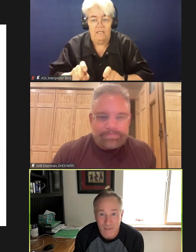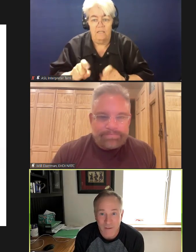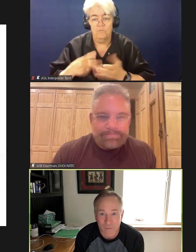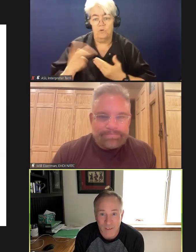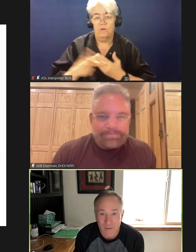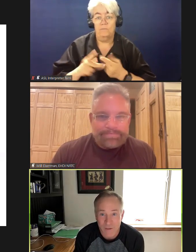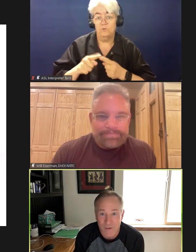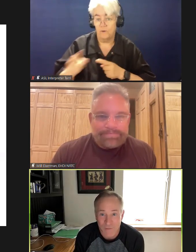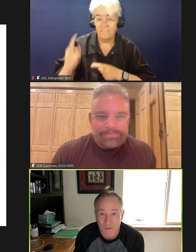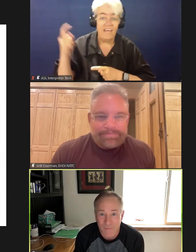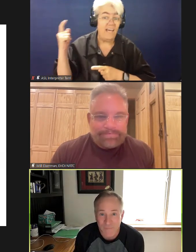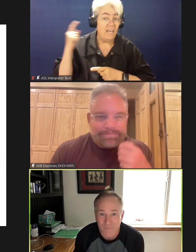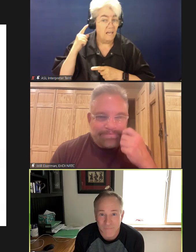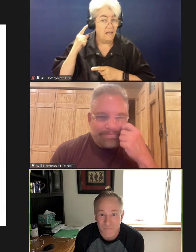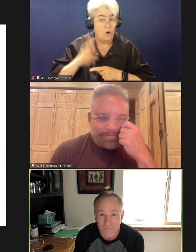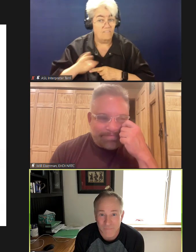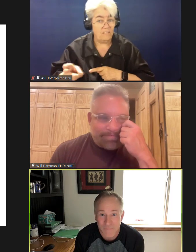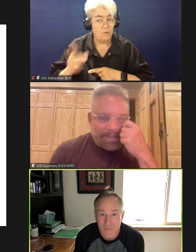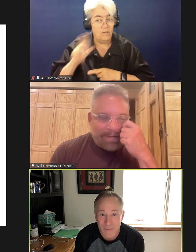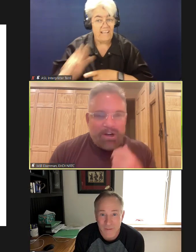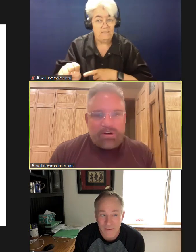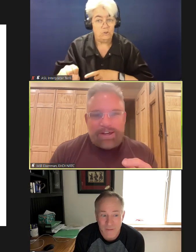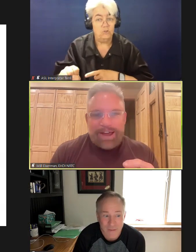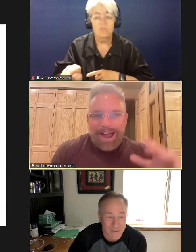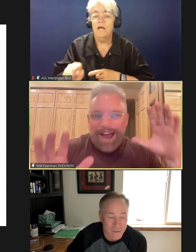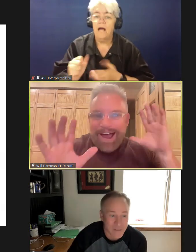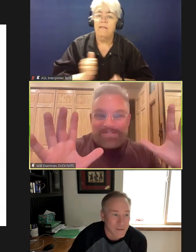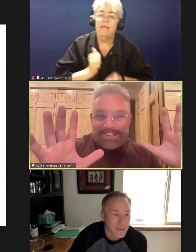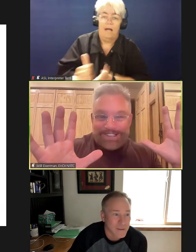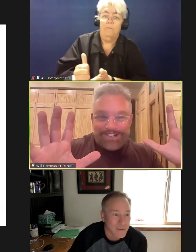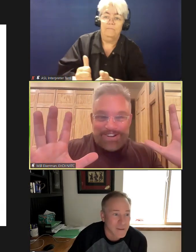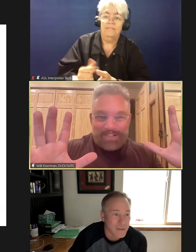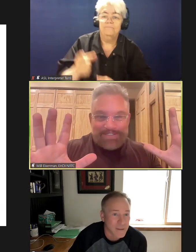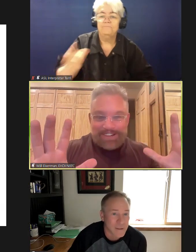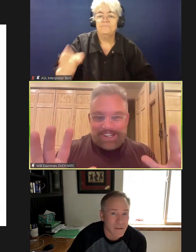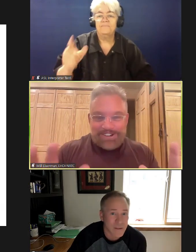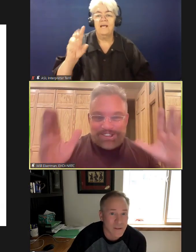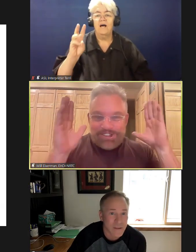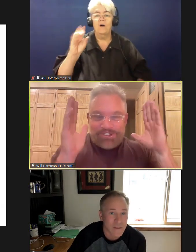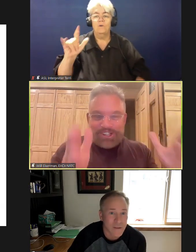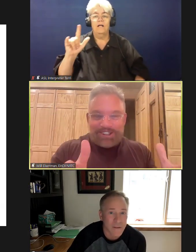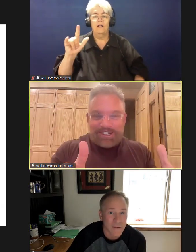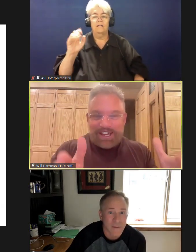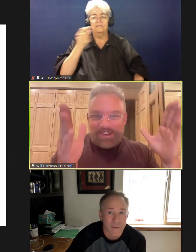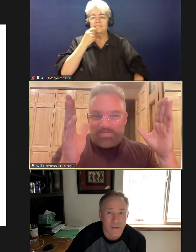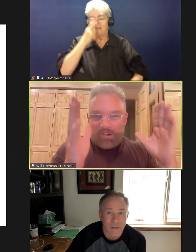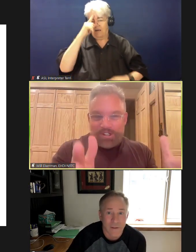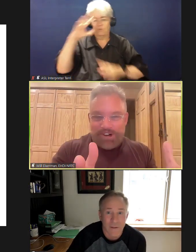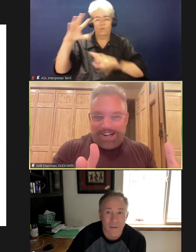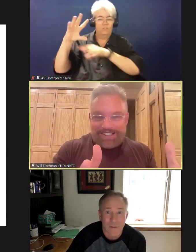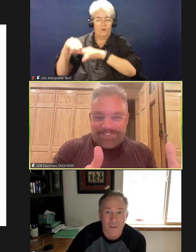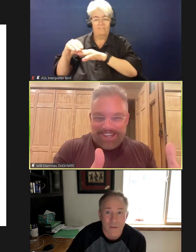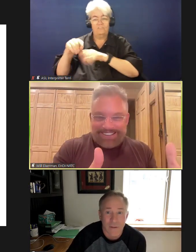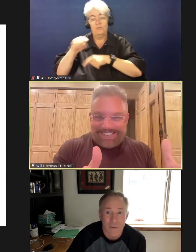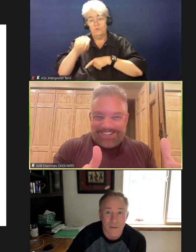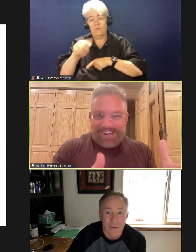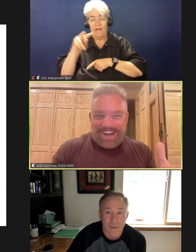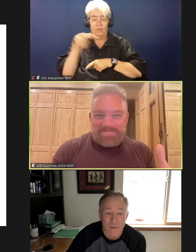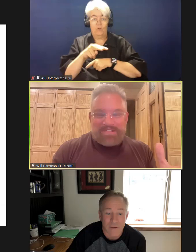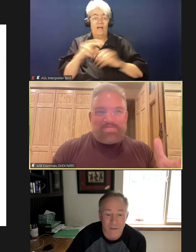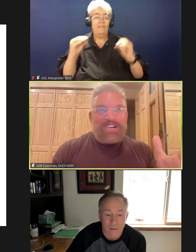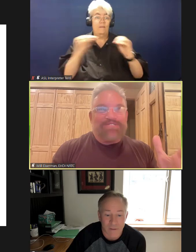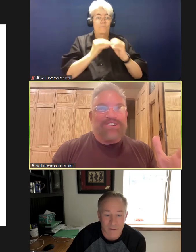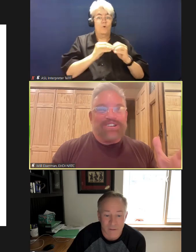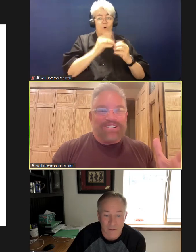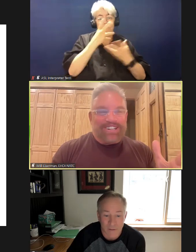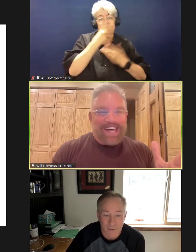be identified and served. Okay, I'm going to turn off my video so you can look at the more attractive things that we